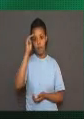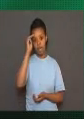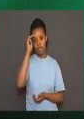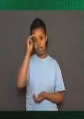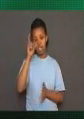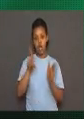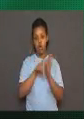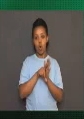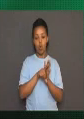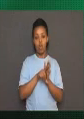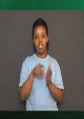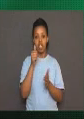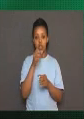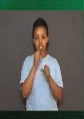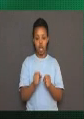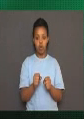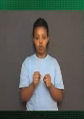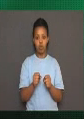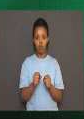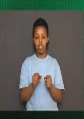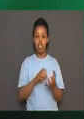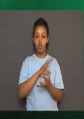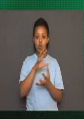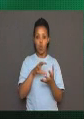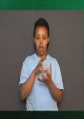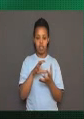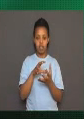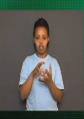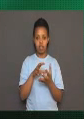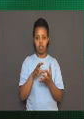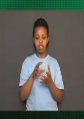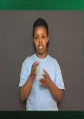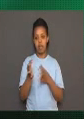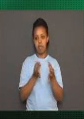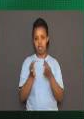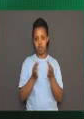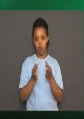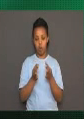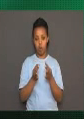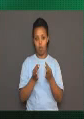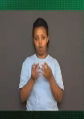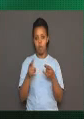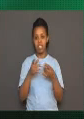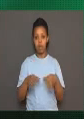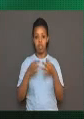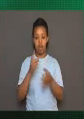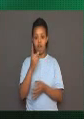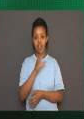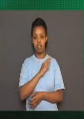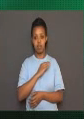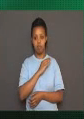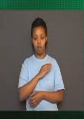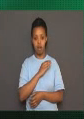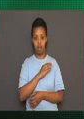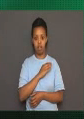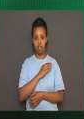Mendel's law of independent assortment states that the inheritance of one trait